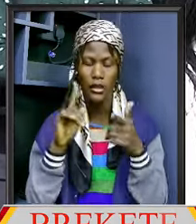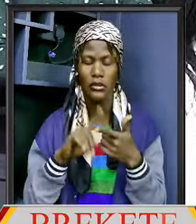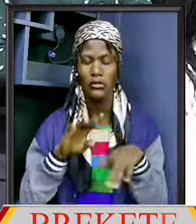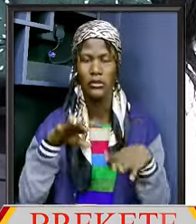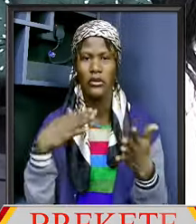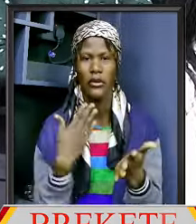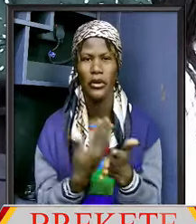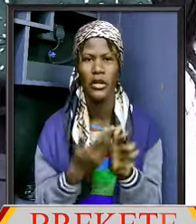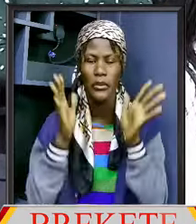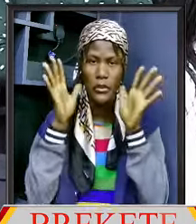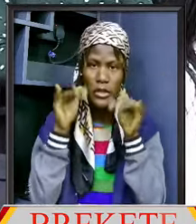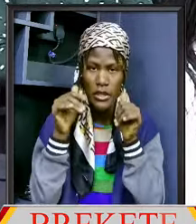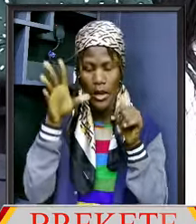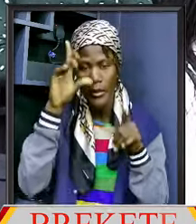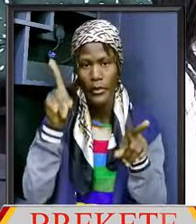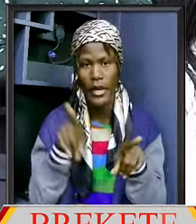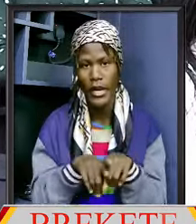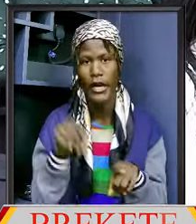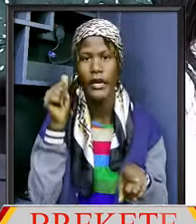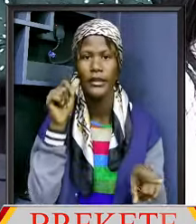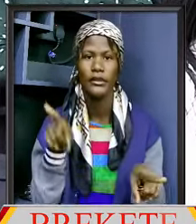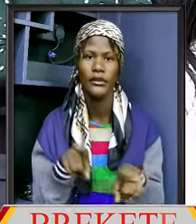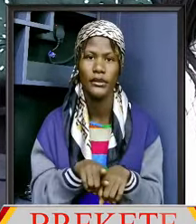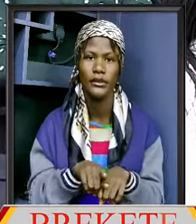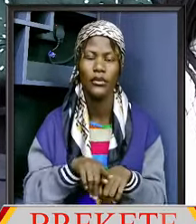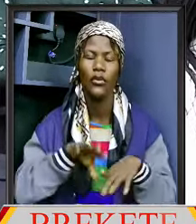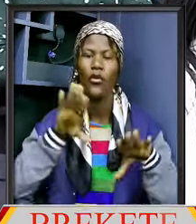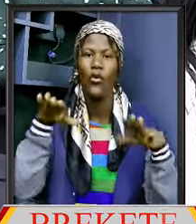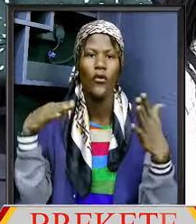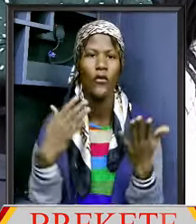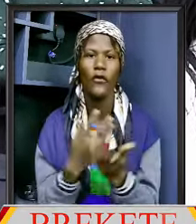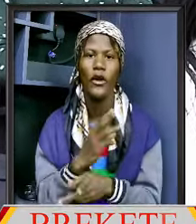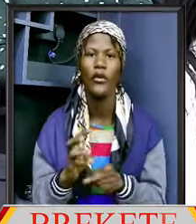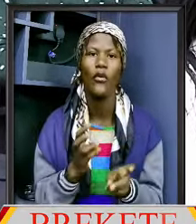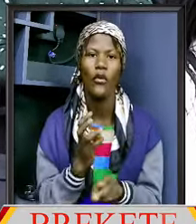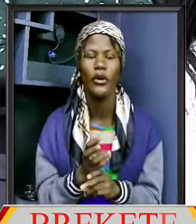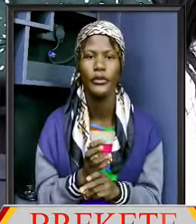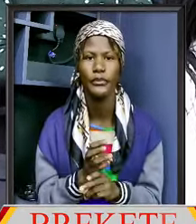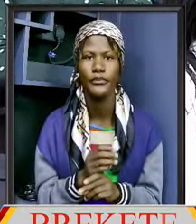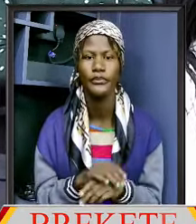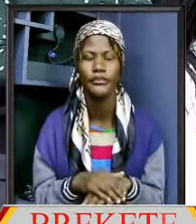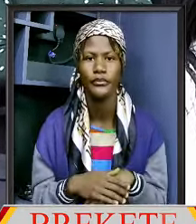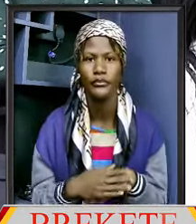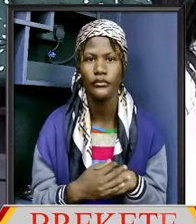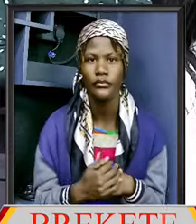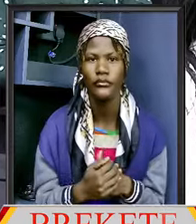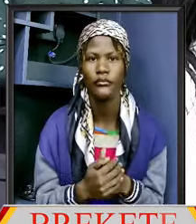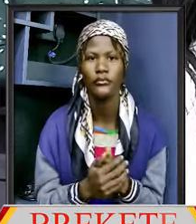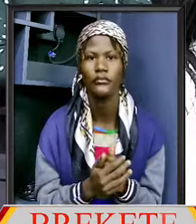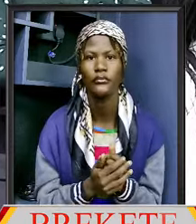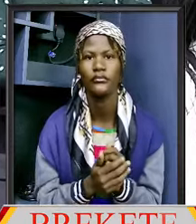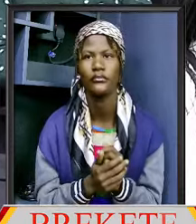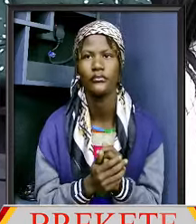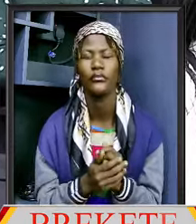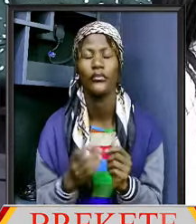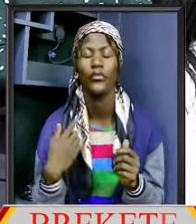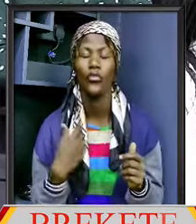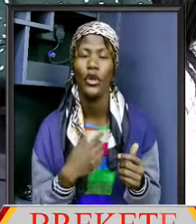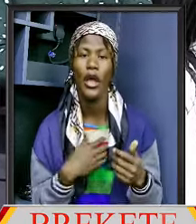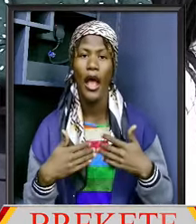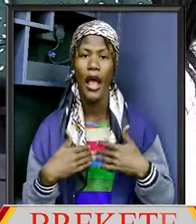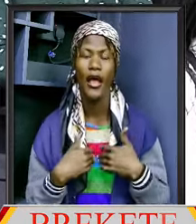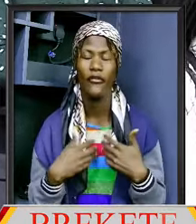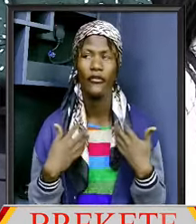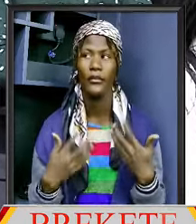world on behalf of my association, the Association of Medical Laboratory Scientists of Nigeria. We get plenty